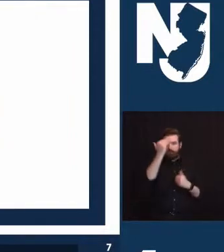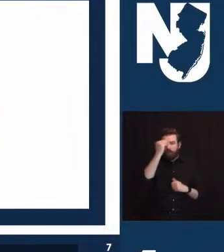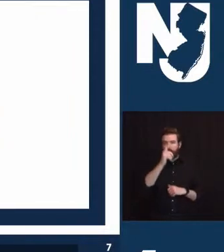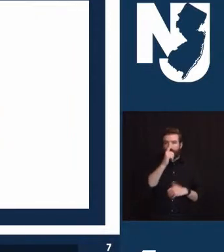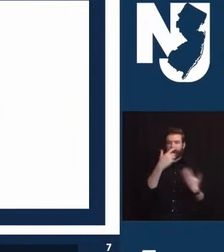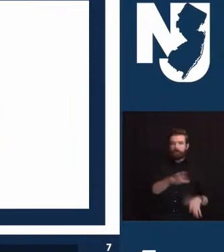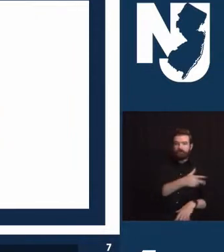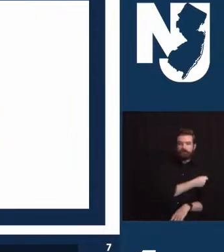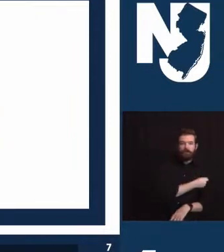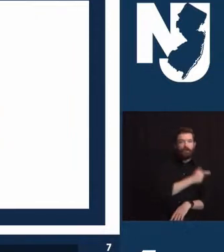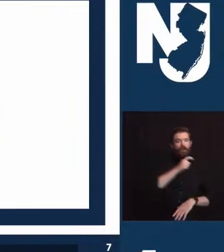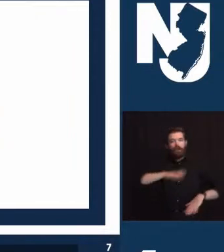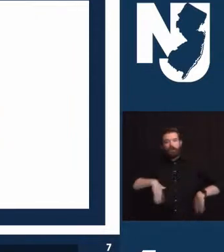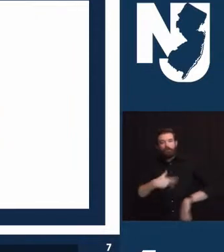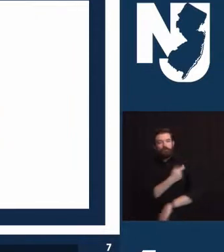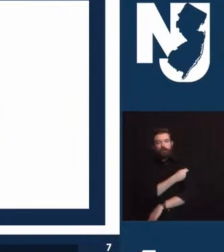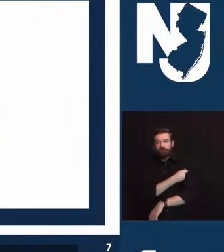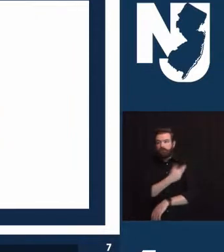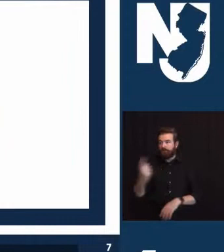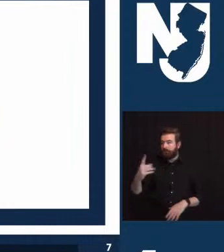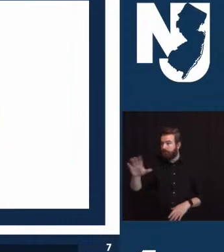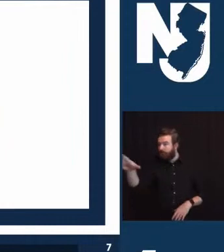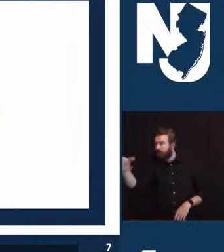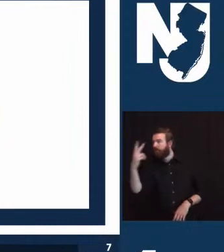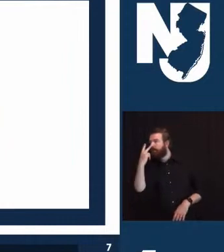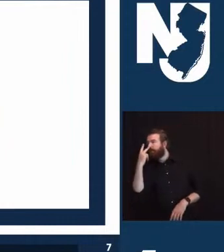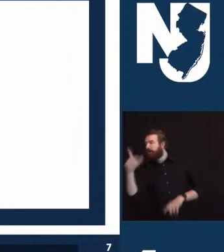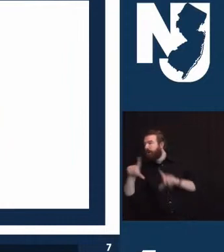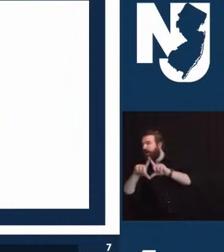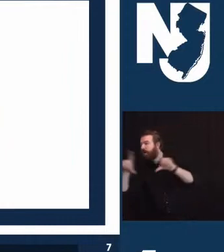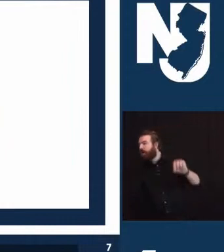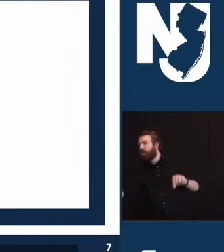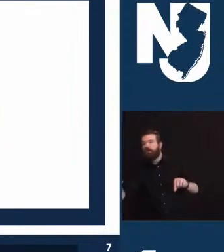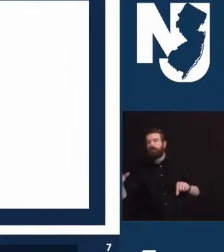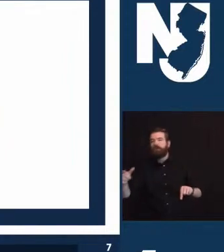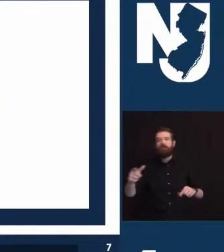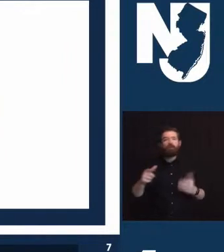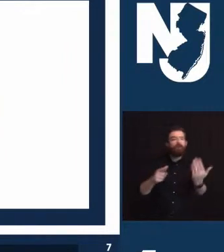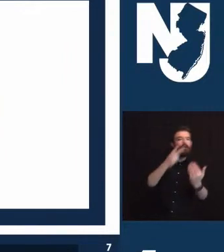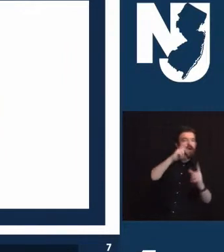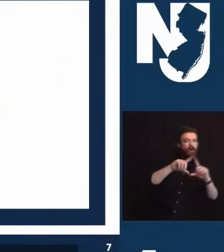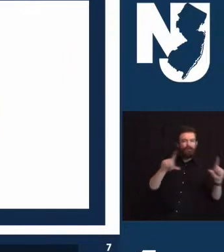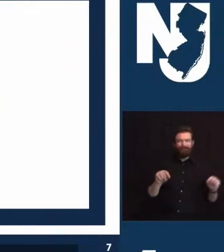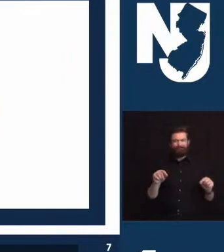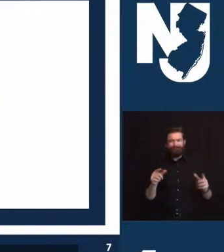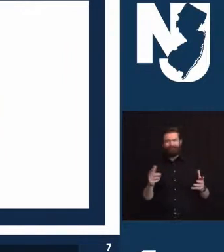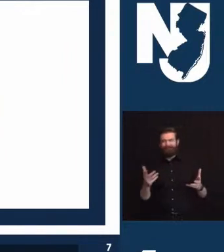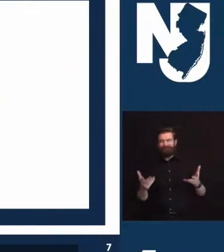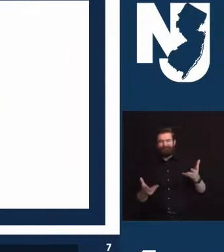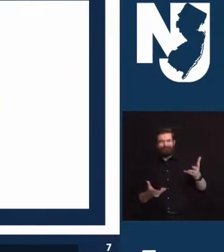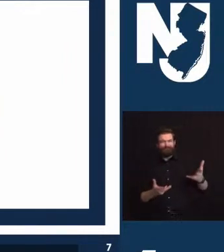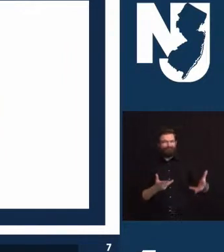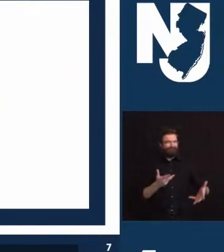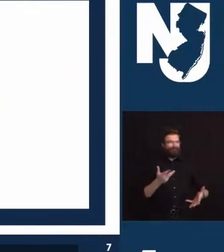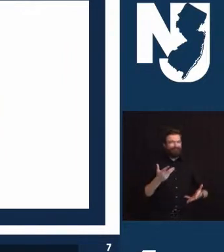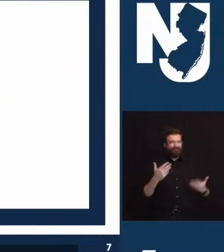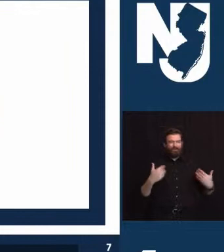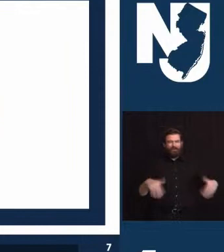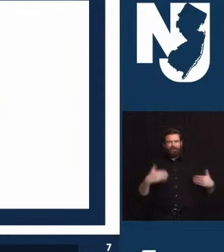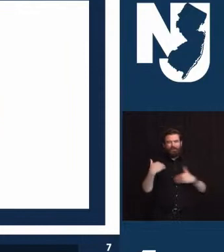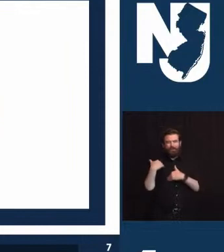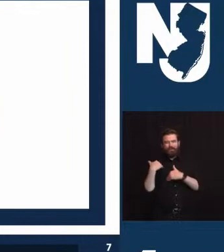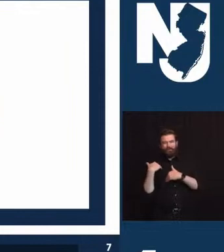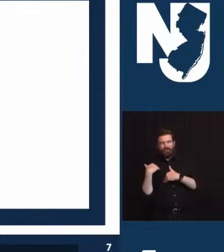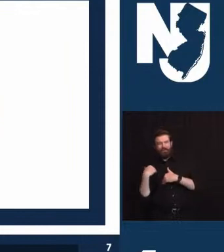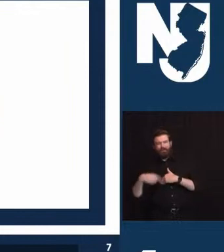to tell who is vaccinated from who isn't, and it is unfair to put the burden on business owners and frontline employees to police